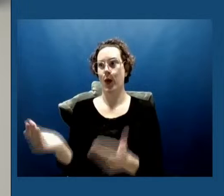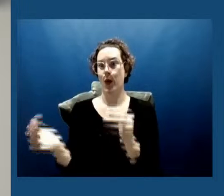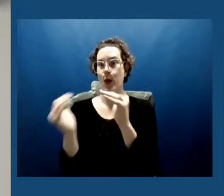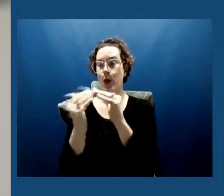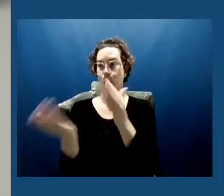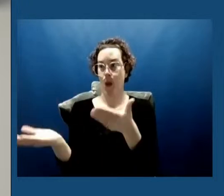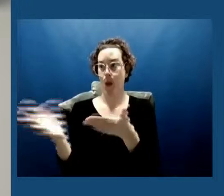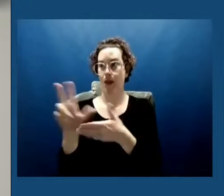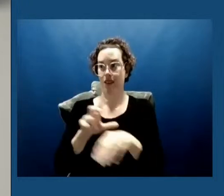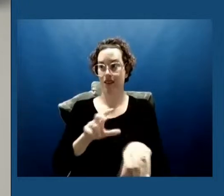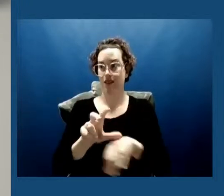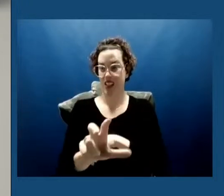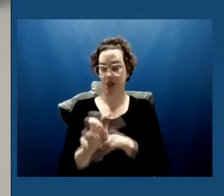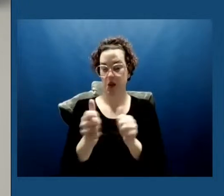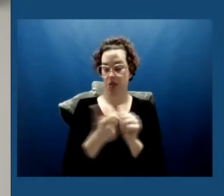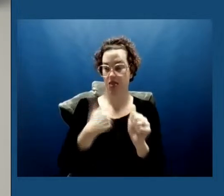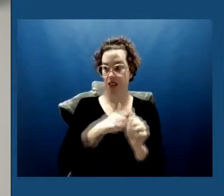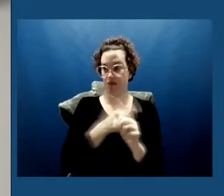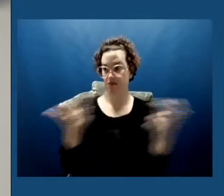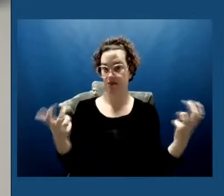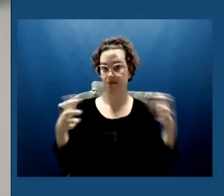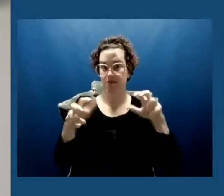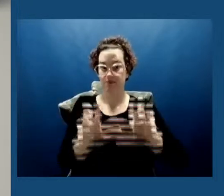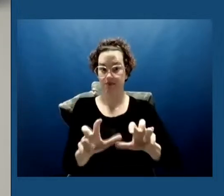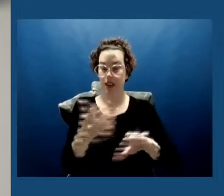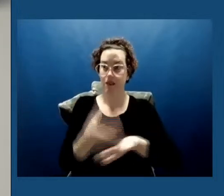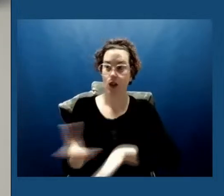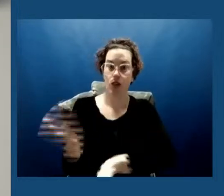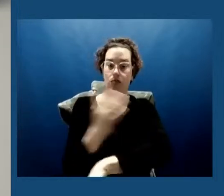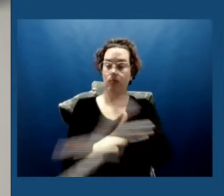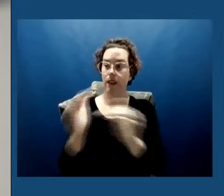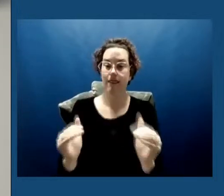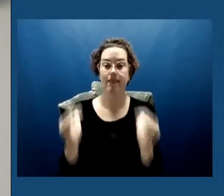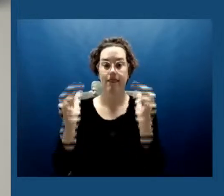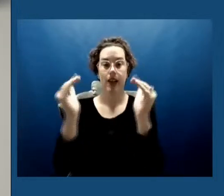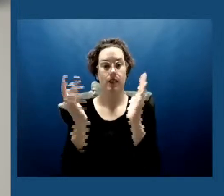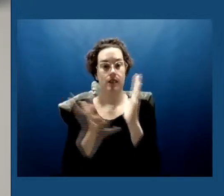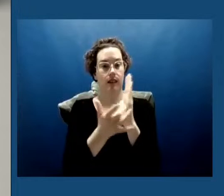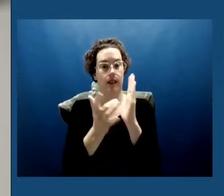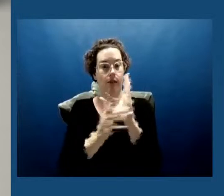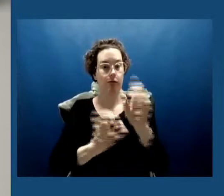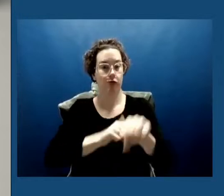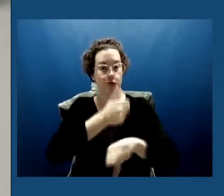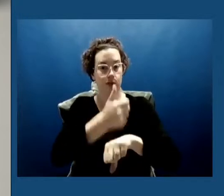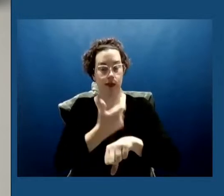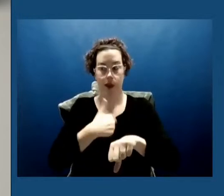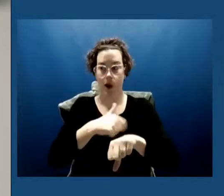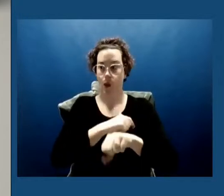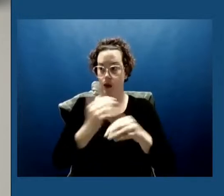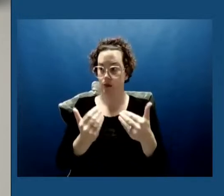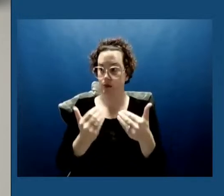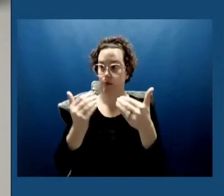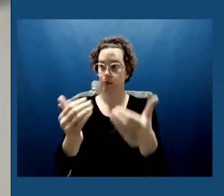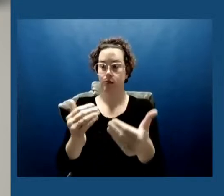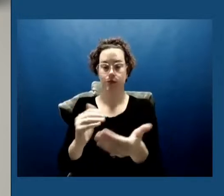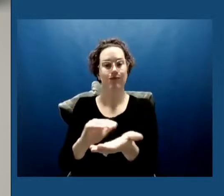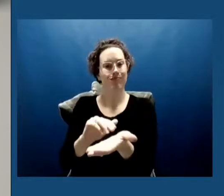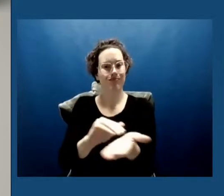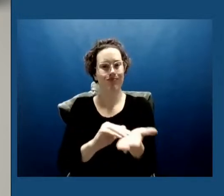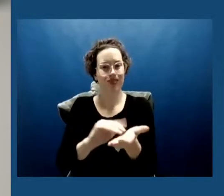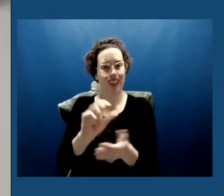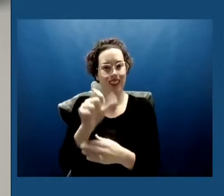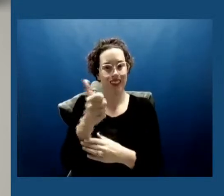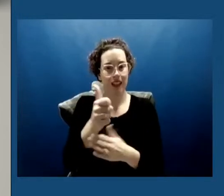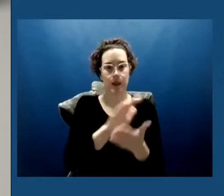Micron in this advanced technology framework that we are rolling out and piloting in 10 school districts. $2